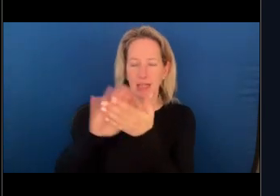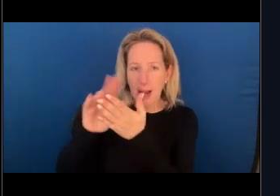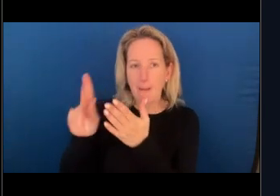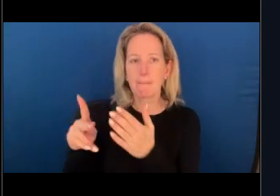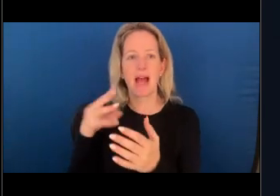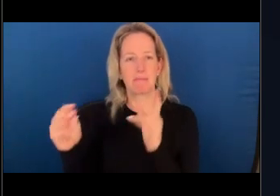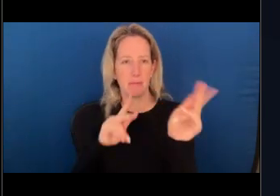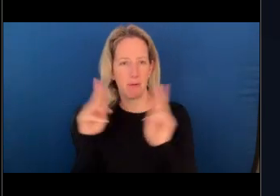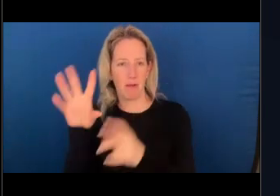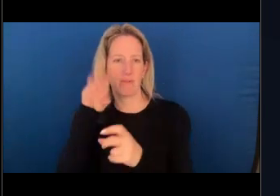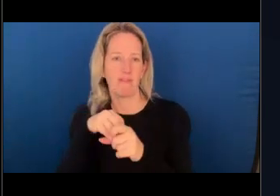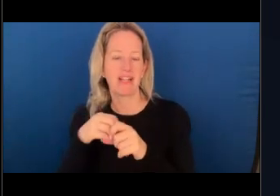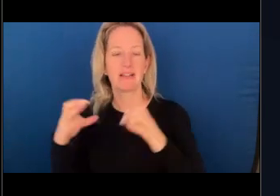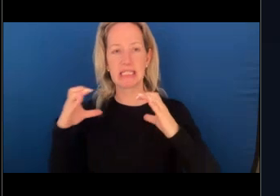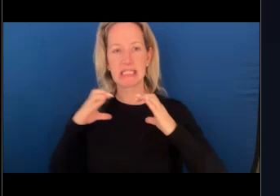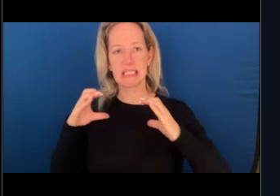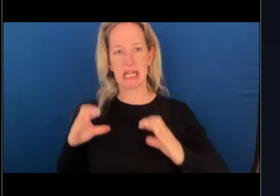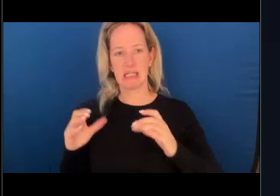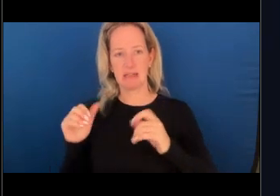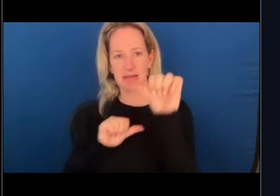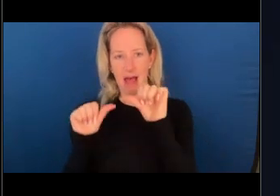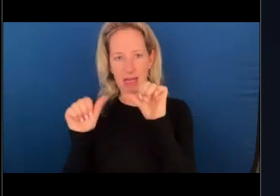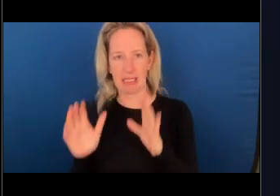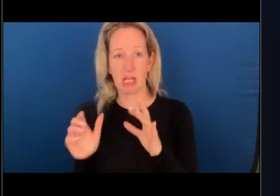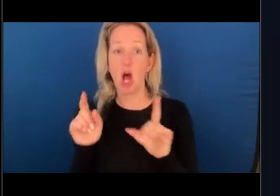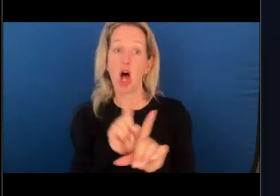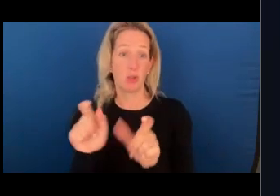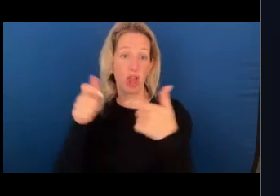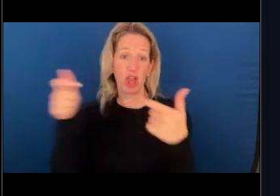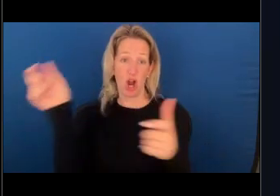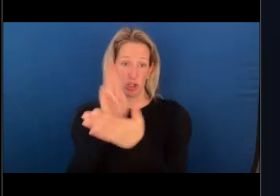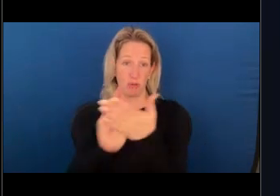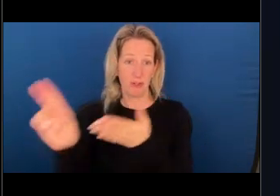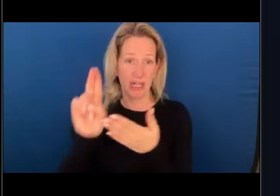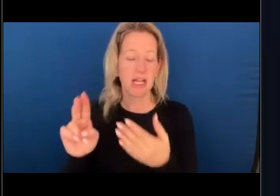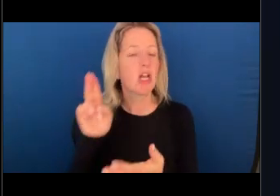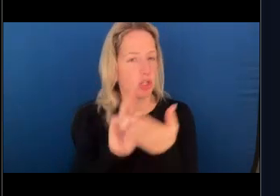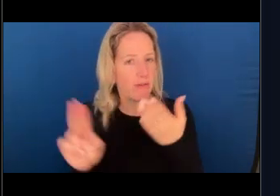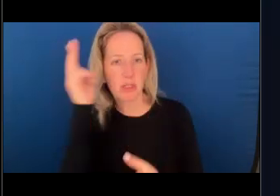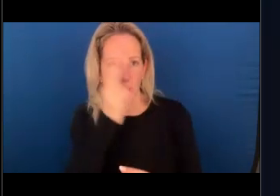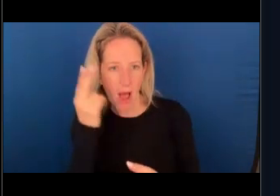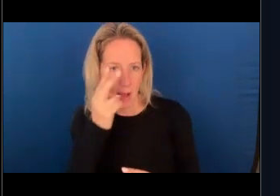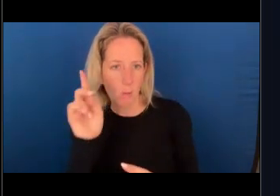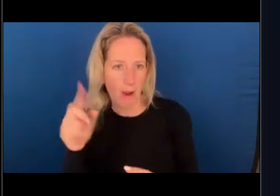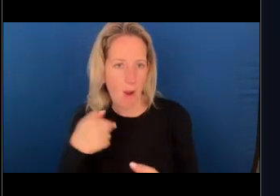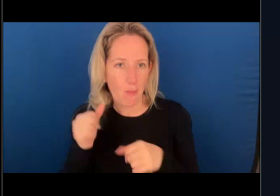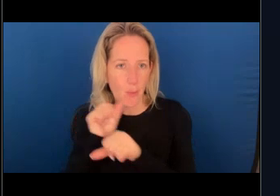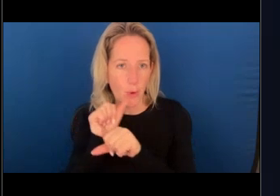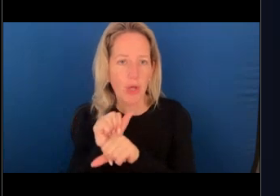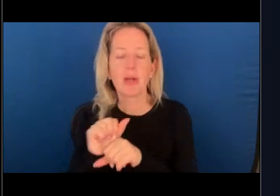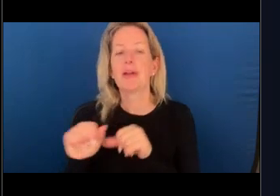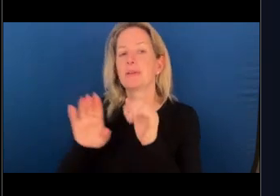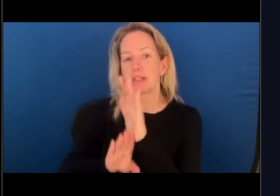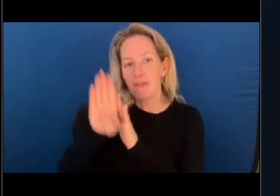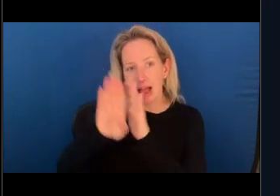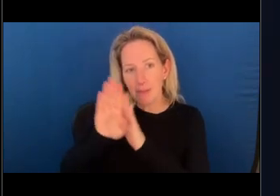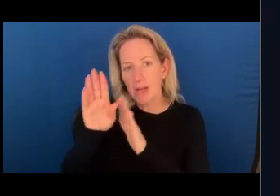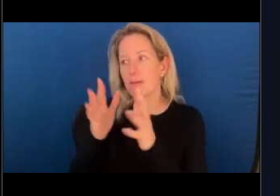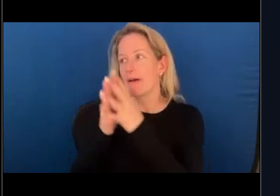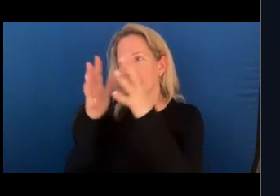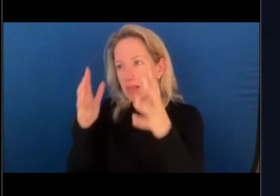also have large research universities like the University of Hawaii, where I work, and this means there's the development of a lot of human